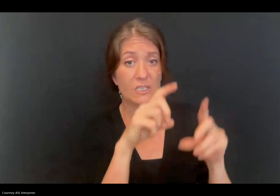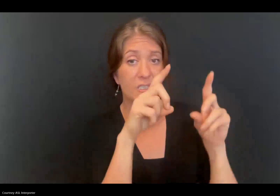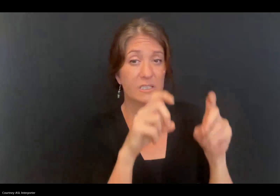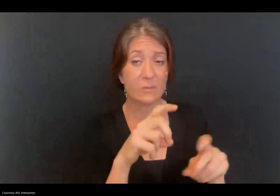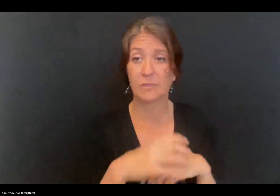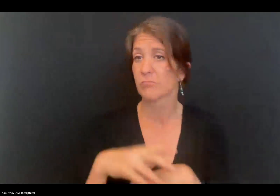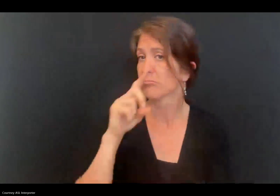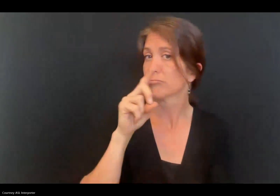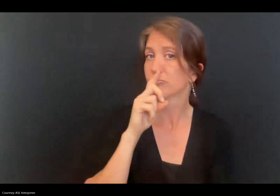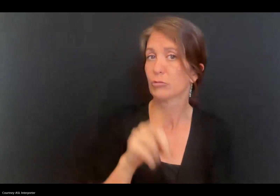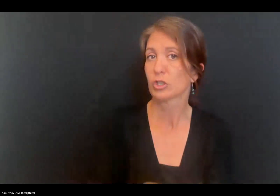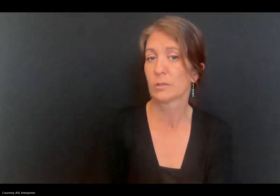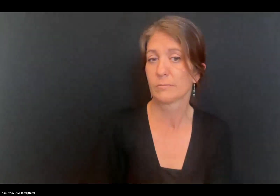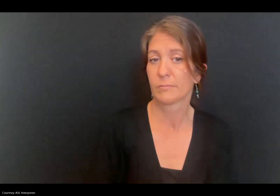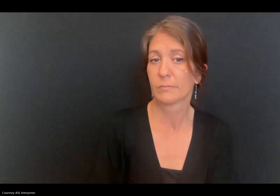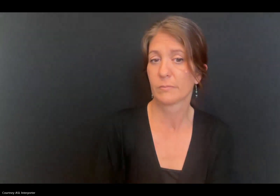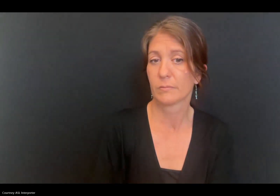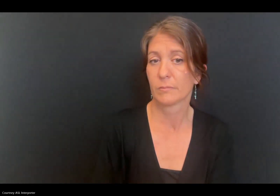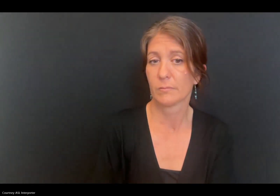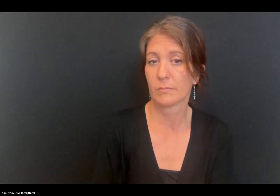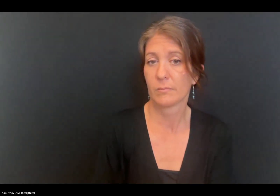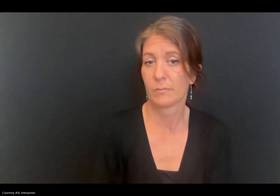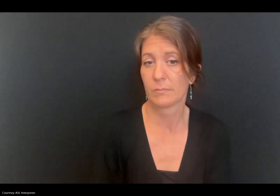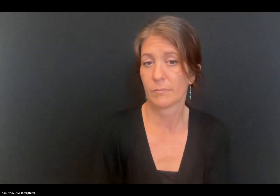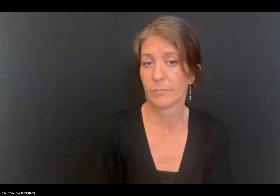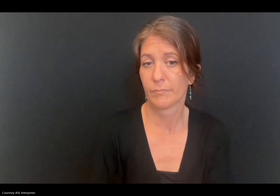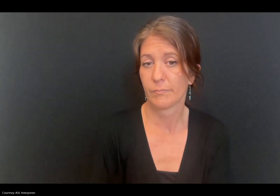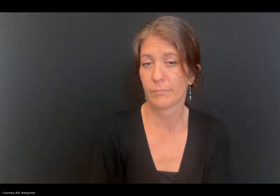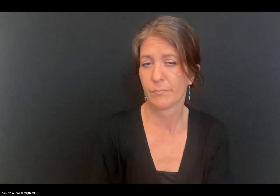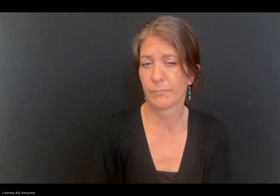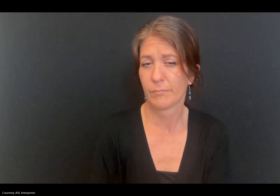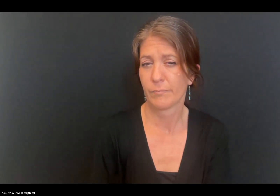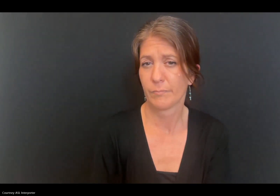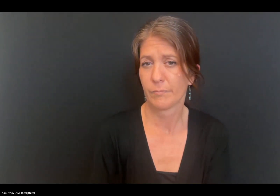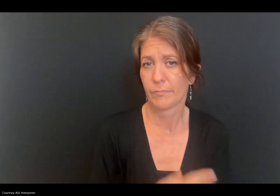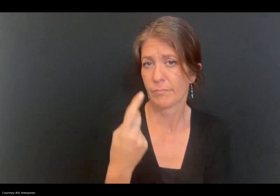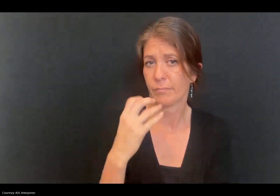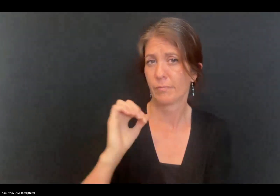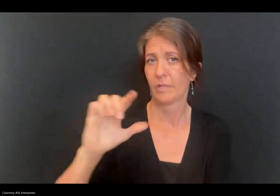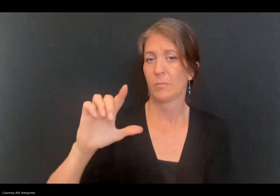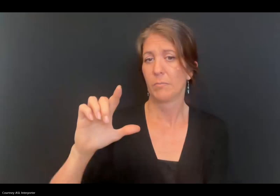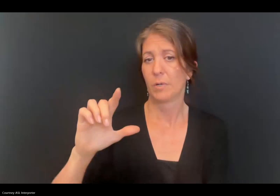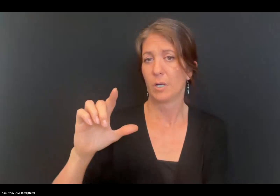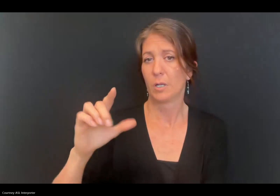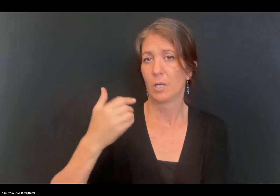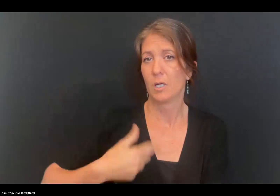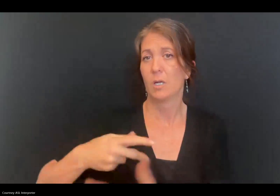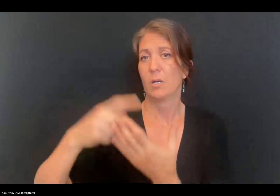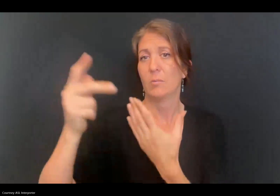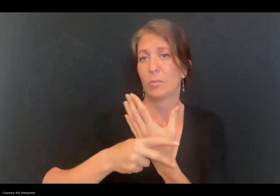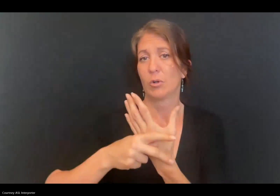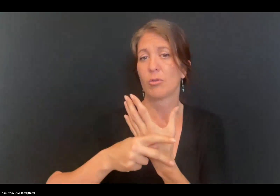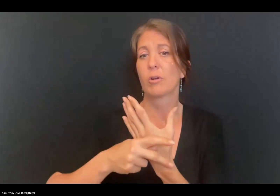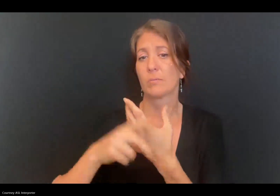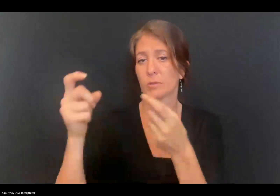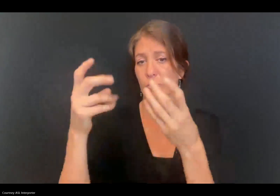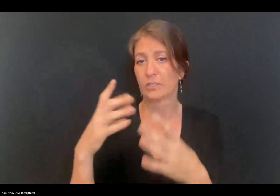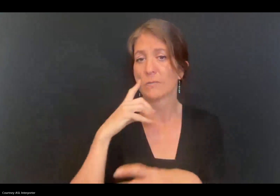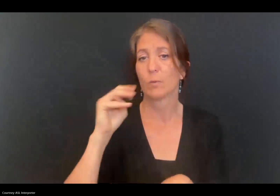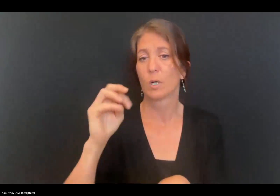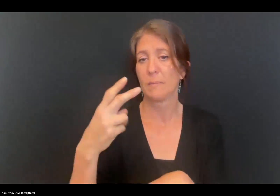Sure. I can address. Oh, go ahead. Oh, sorry. This is Paul Cook. I'm the program director for Maximus for this